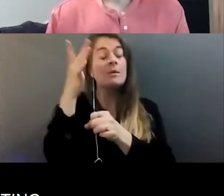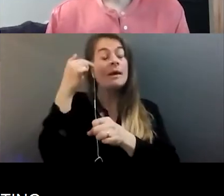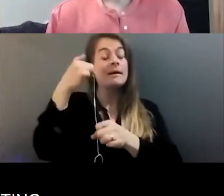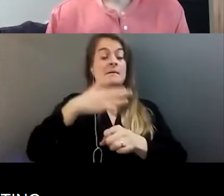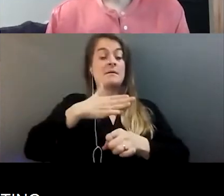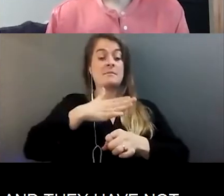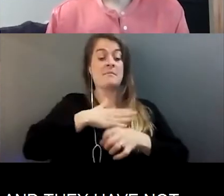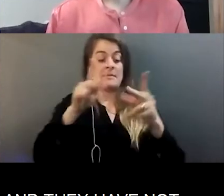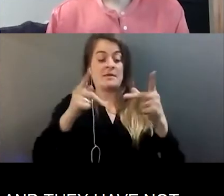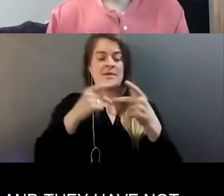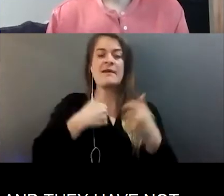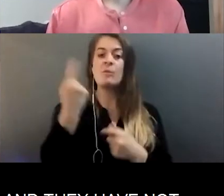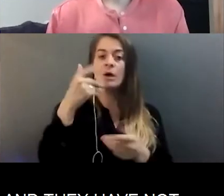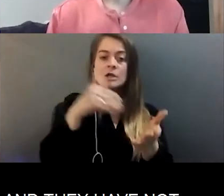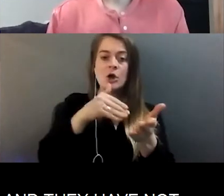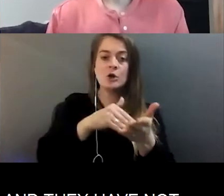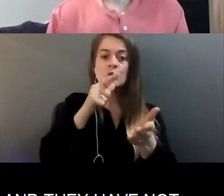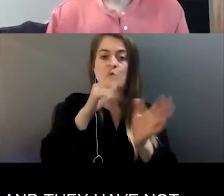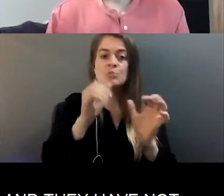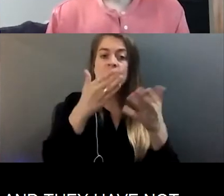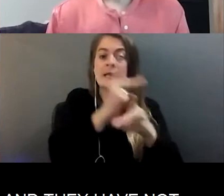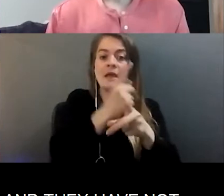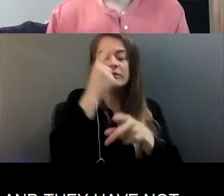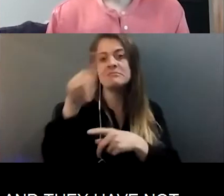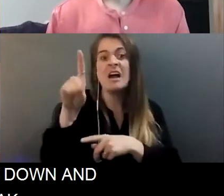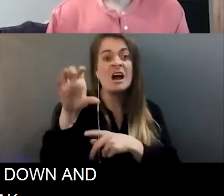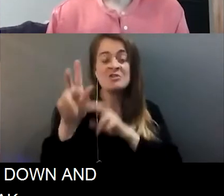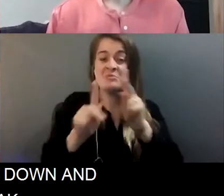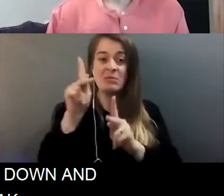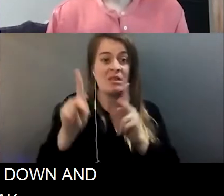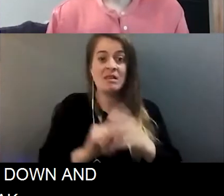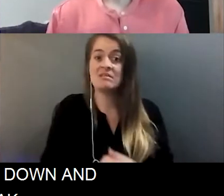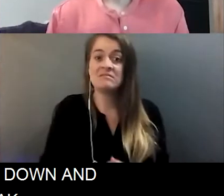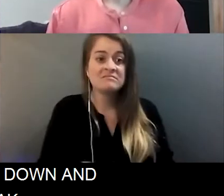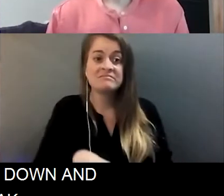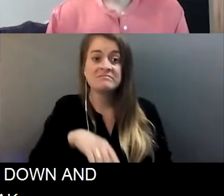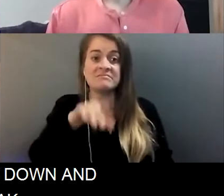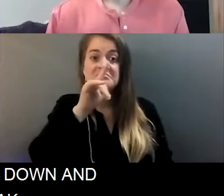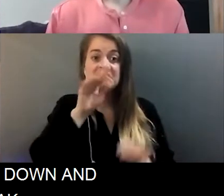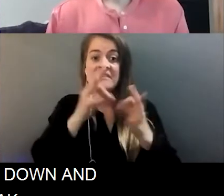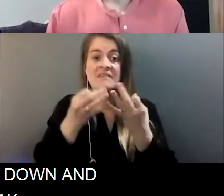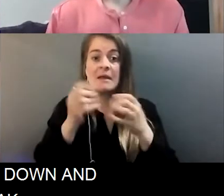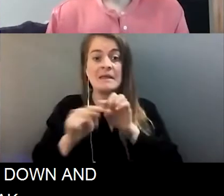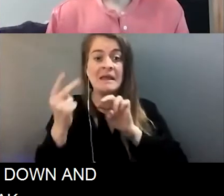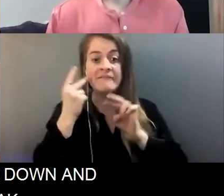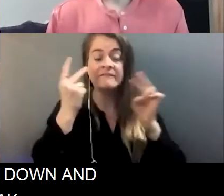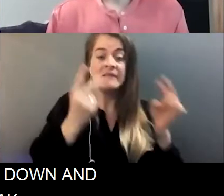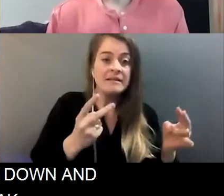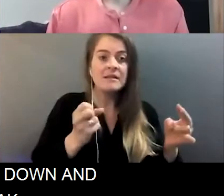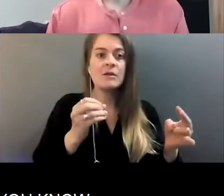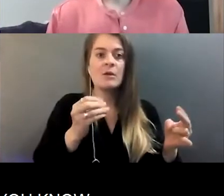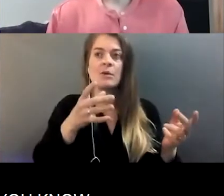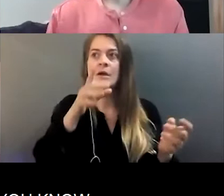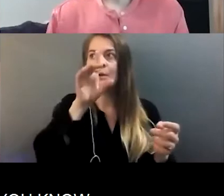facilitating care for almost 100 residents, and they have not been there throughout the lockdown and throughout the outbreak. So they're